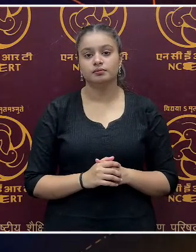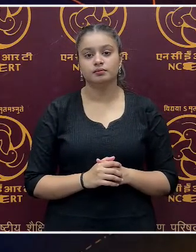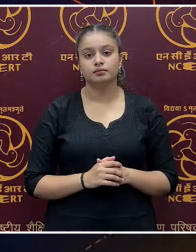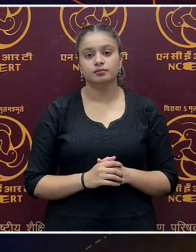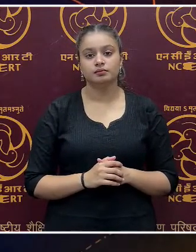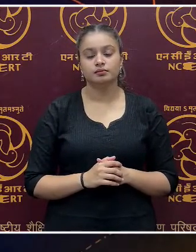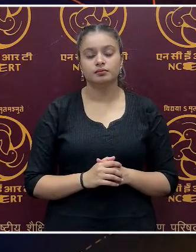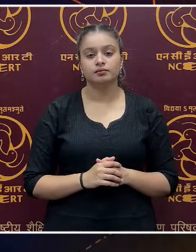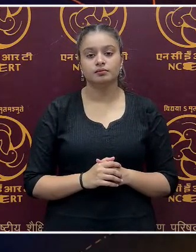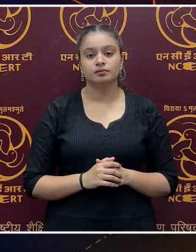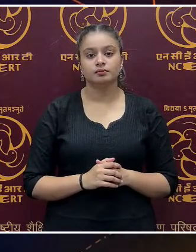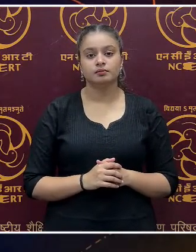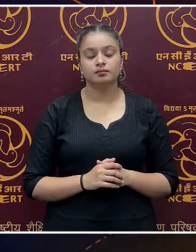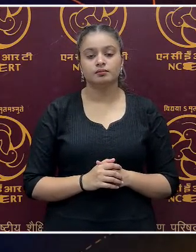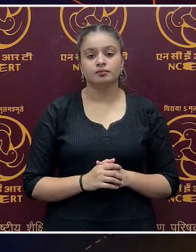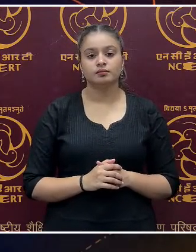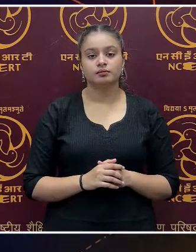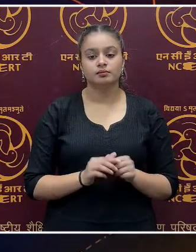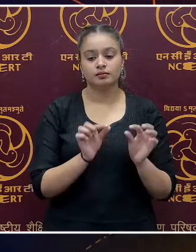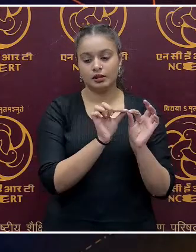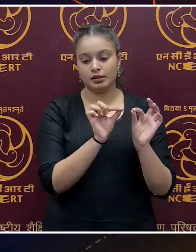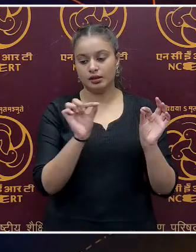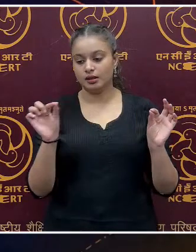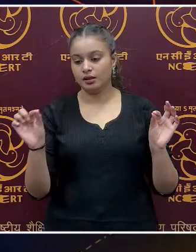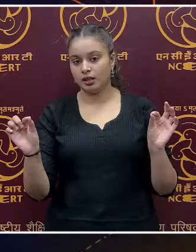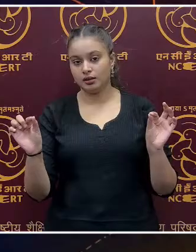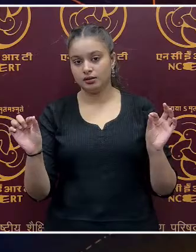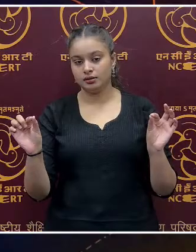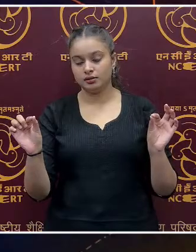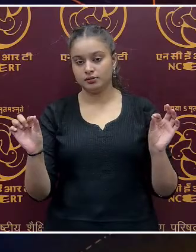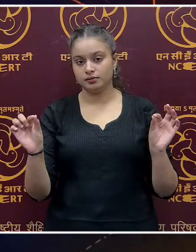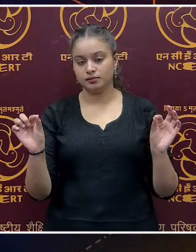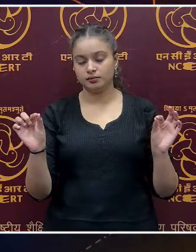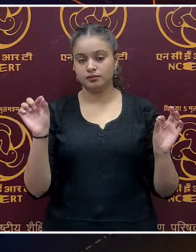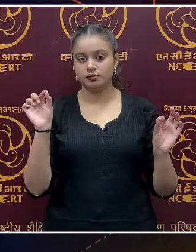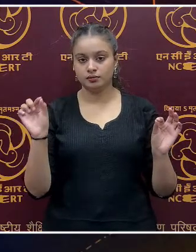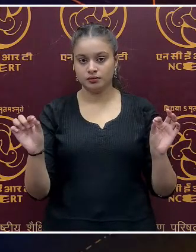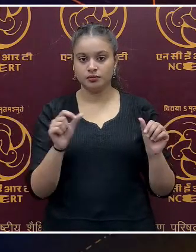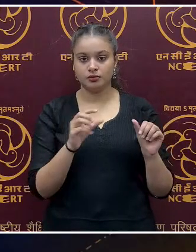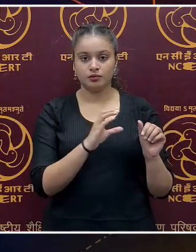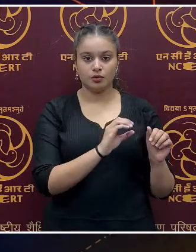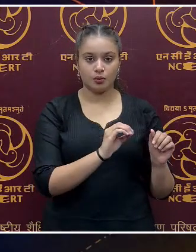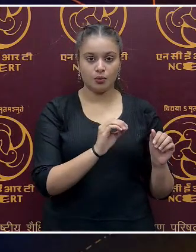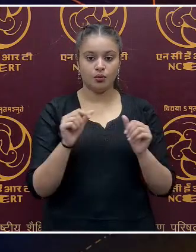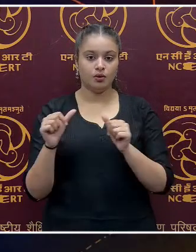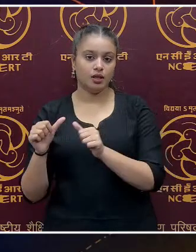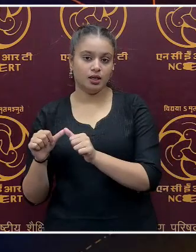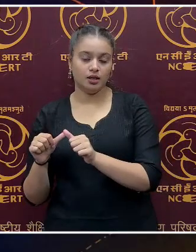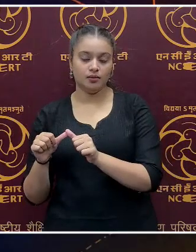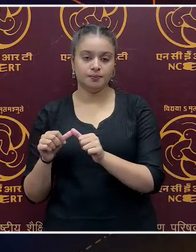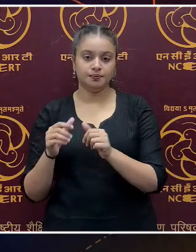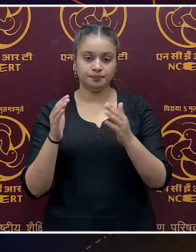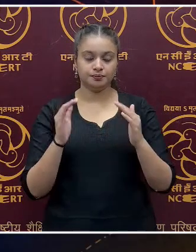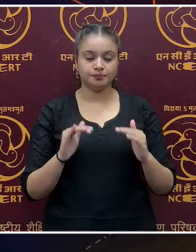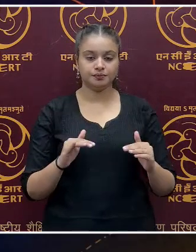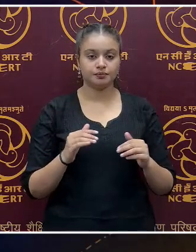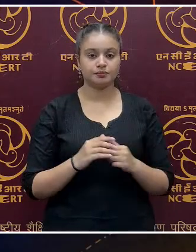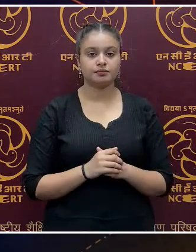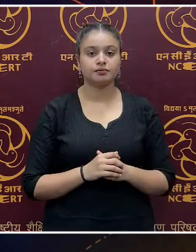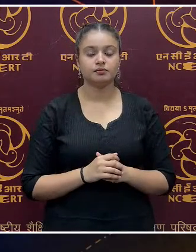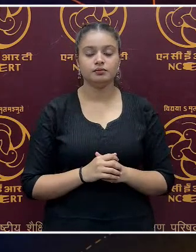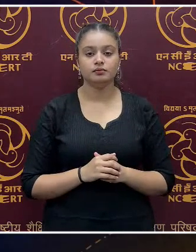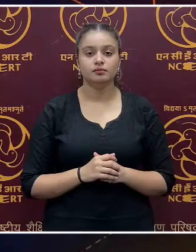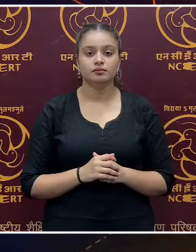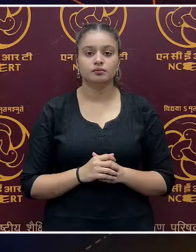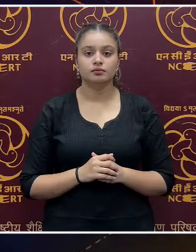and also I have mentioned the first arm as a OA arm here. Then I have to be ensure